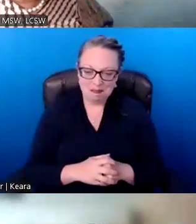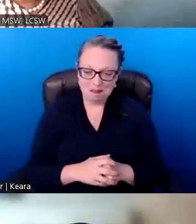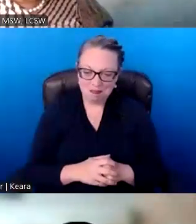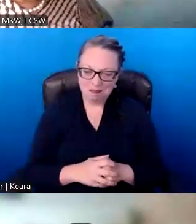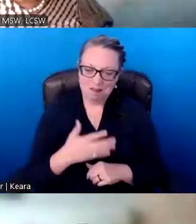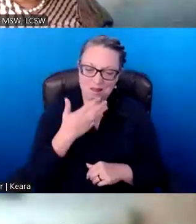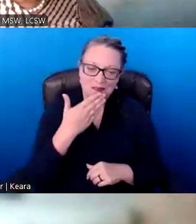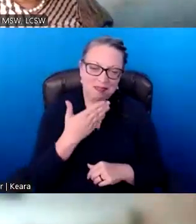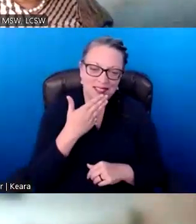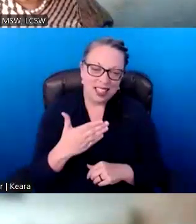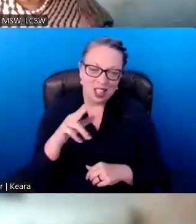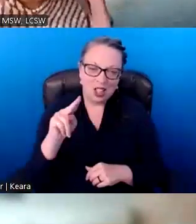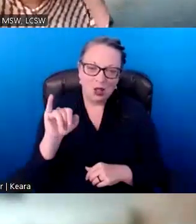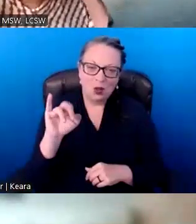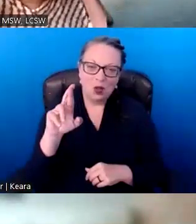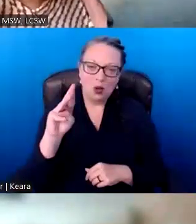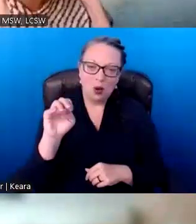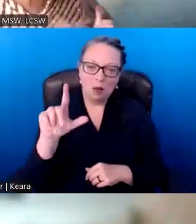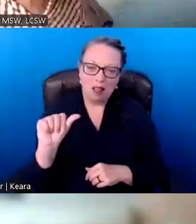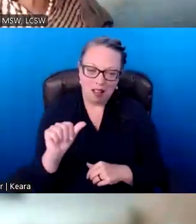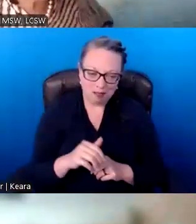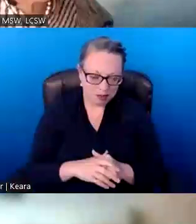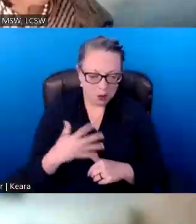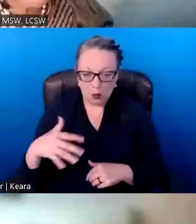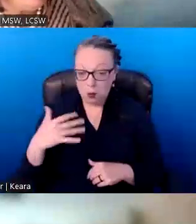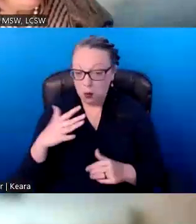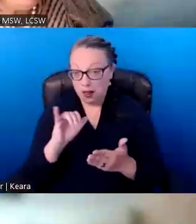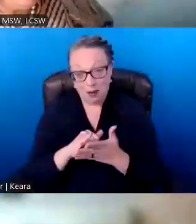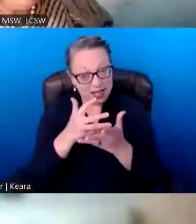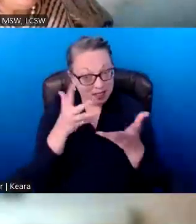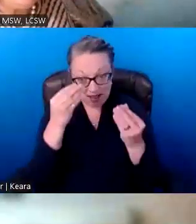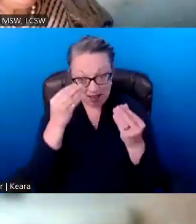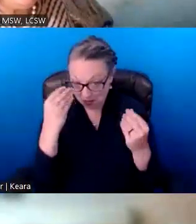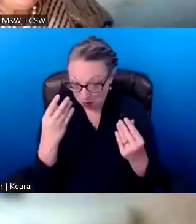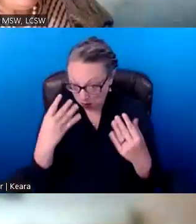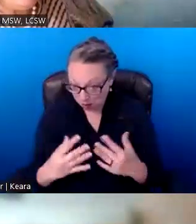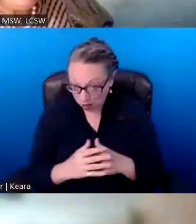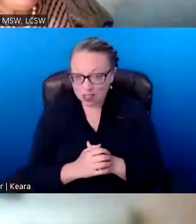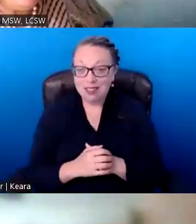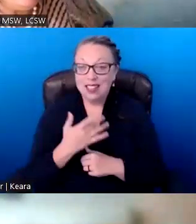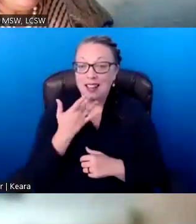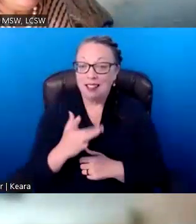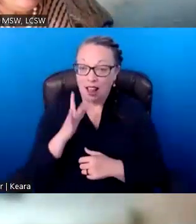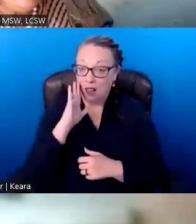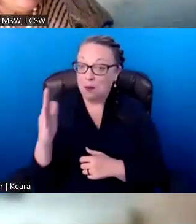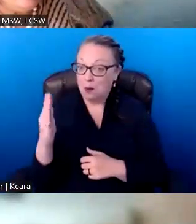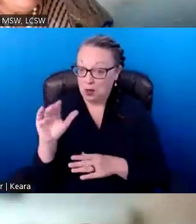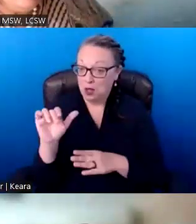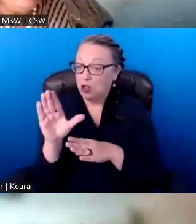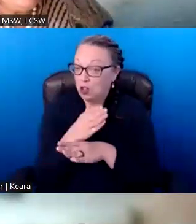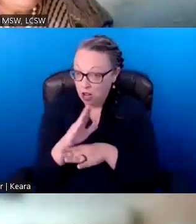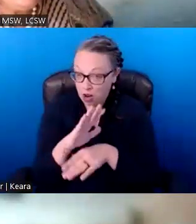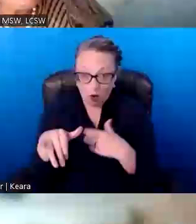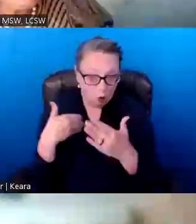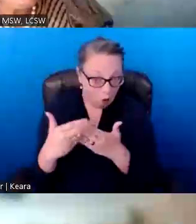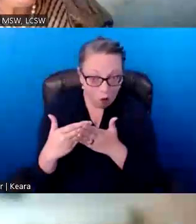Thank you, Nirmala. That was, as you said, a tremendous amount of information. And luckily, we will be sharing all of these slides, so you can